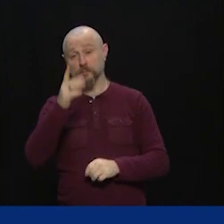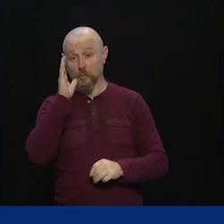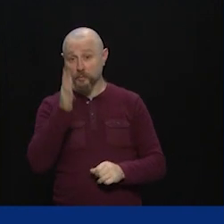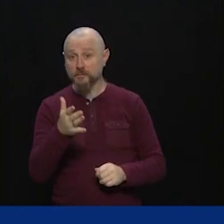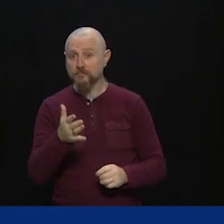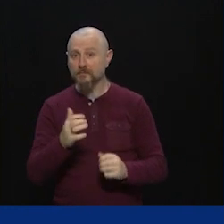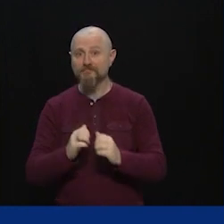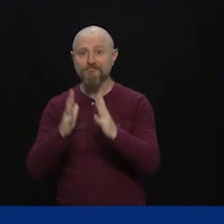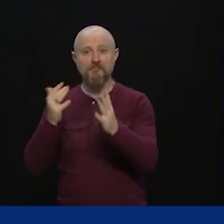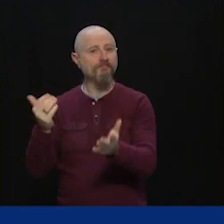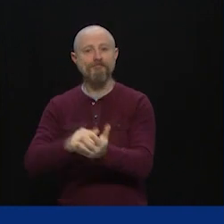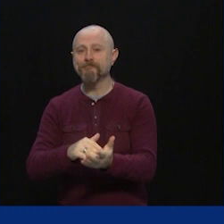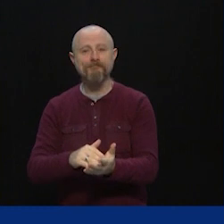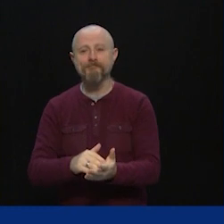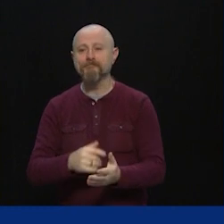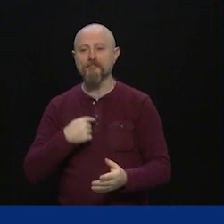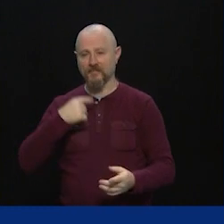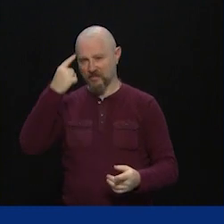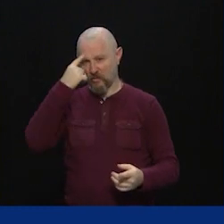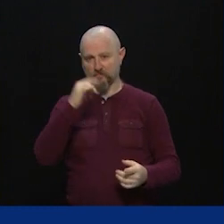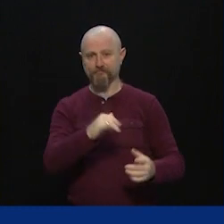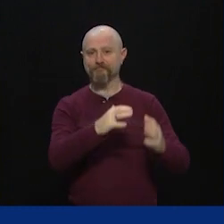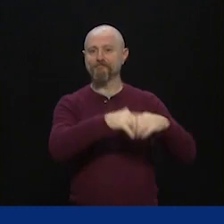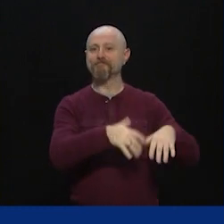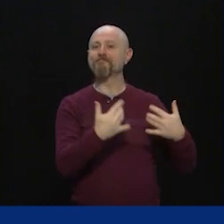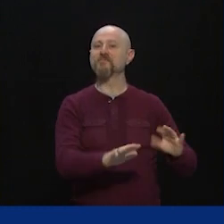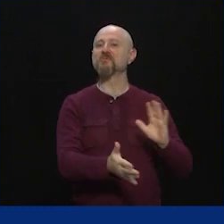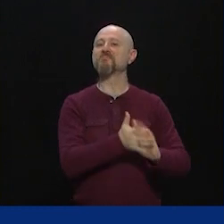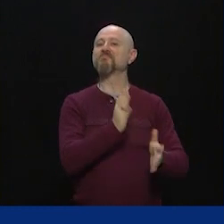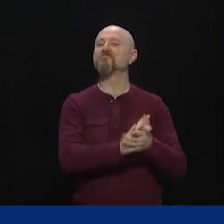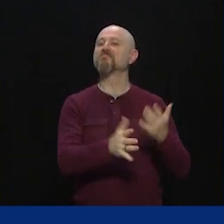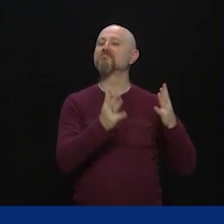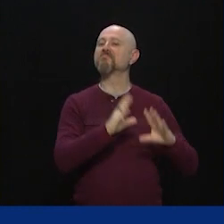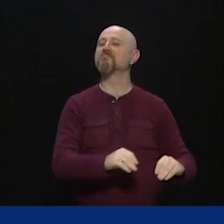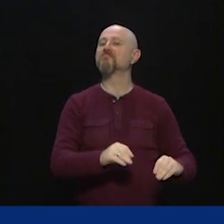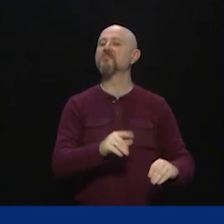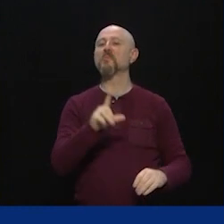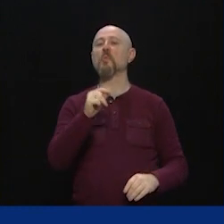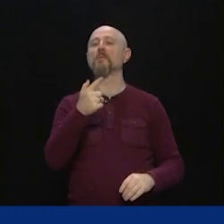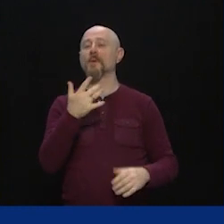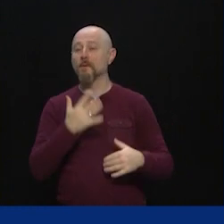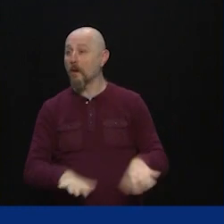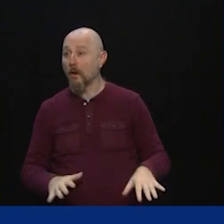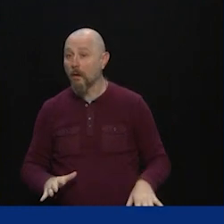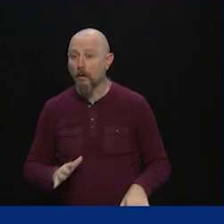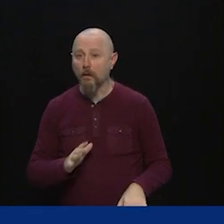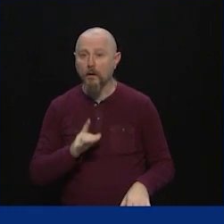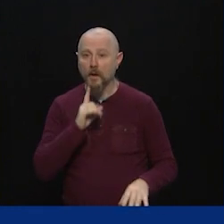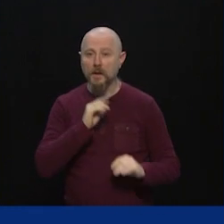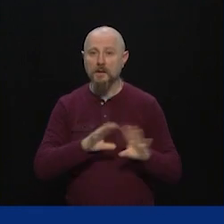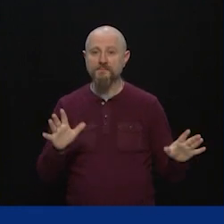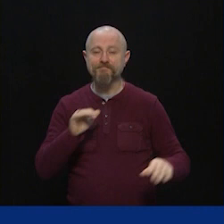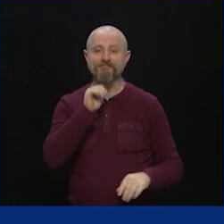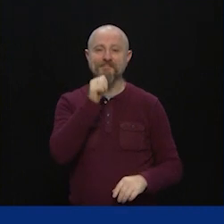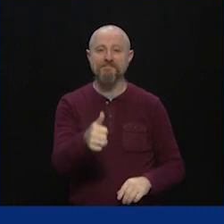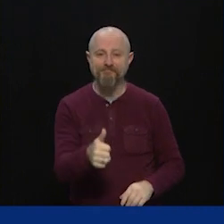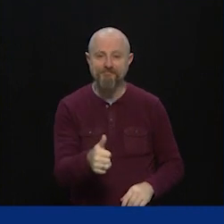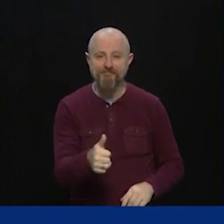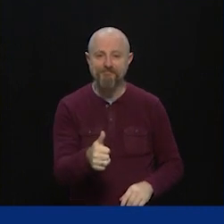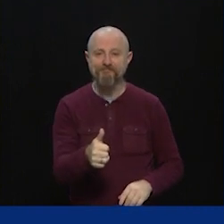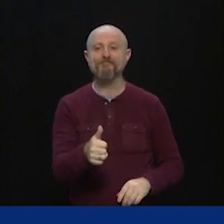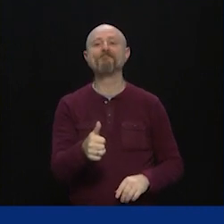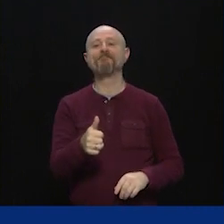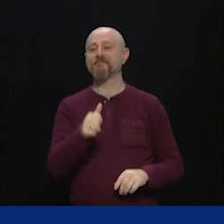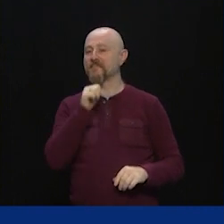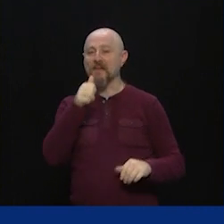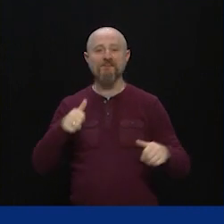2021 would be the end of all this, and clearly it's not. clearly it's not, but we never gave up. You know, we stayed in the trenches, we stayed